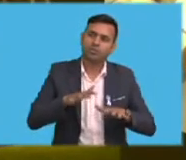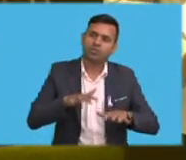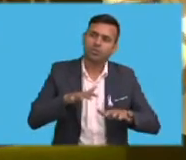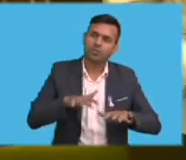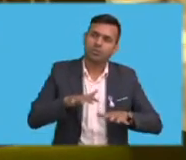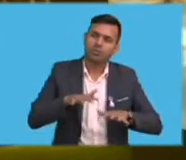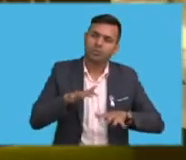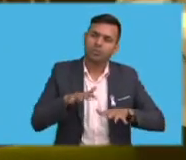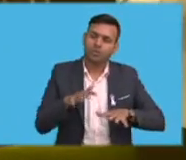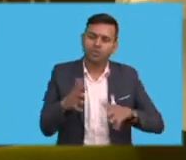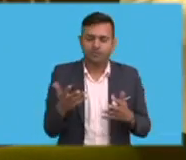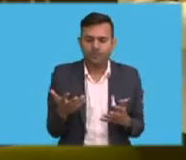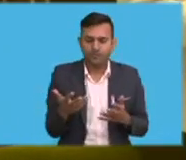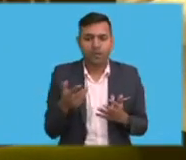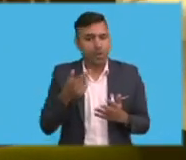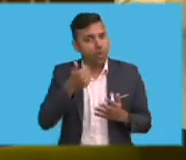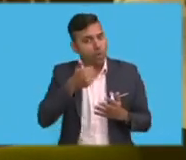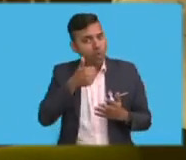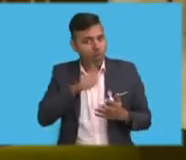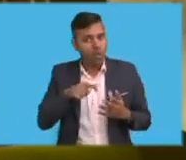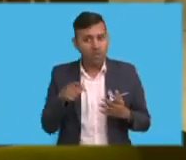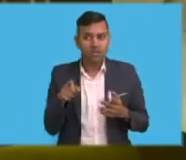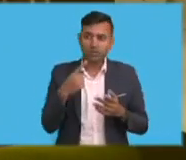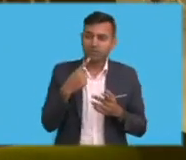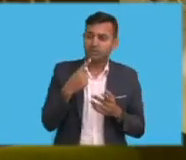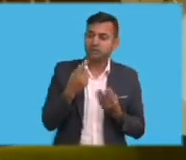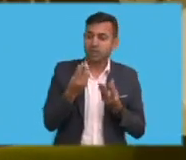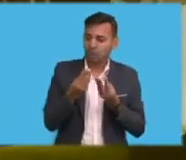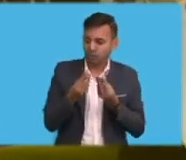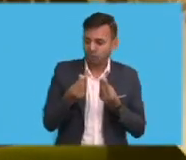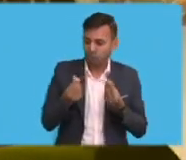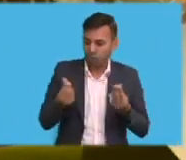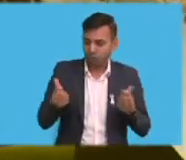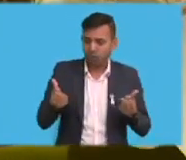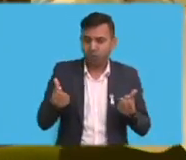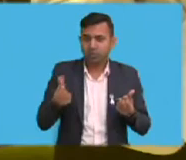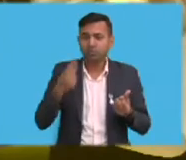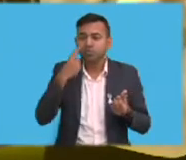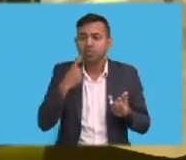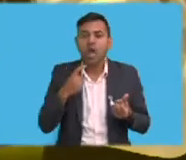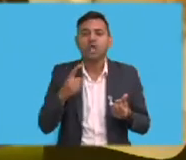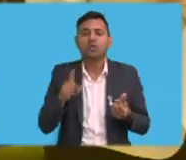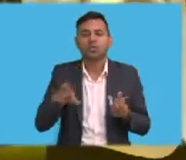only solution or the major solution to avoiding bit by dengue mosquitoes